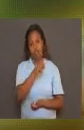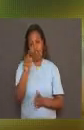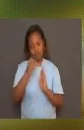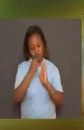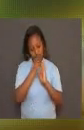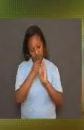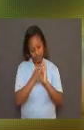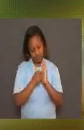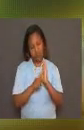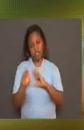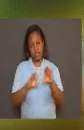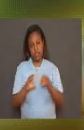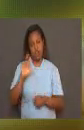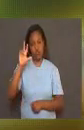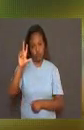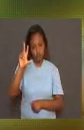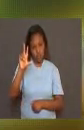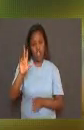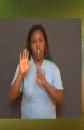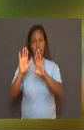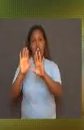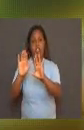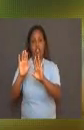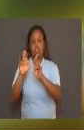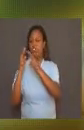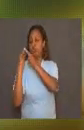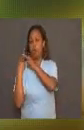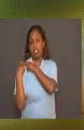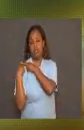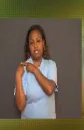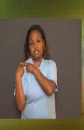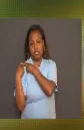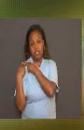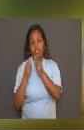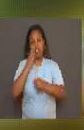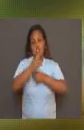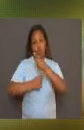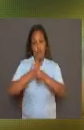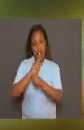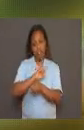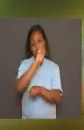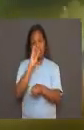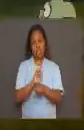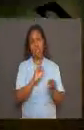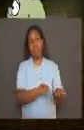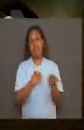a list of 3 of your responsibilities as global citizens.